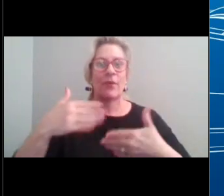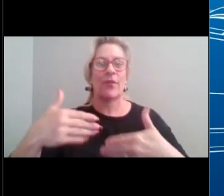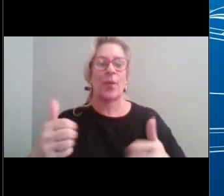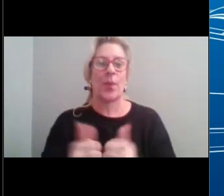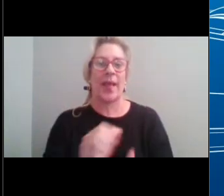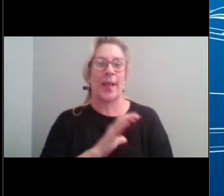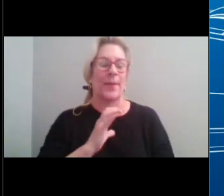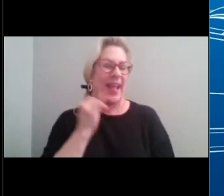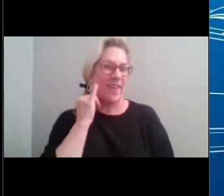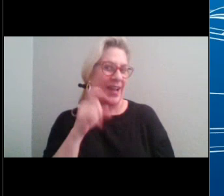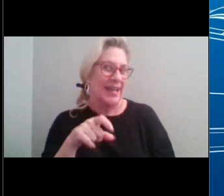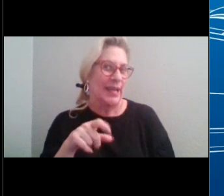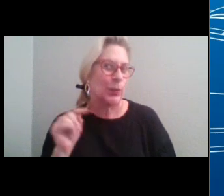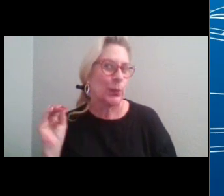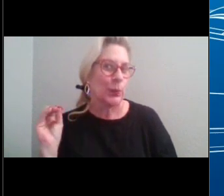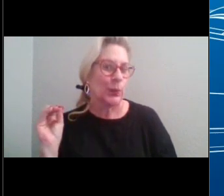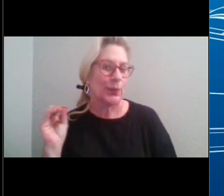if need be.